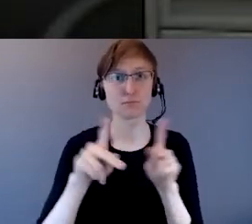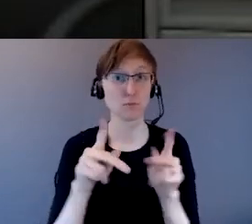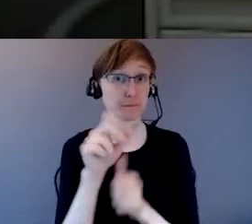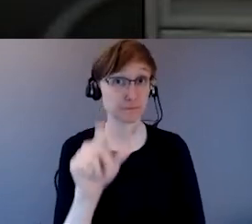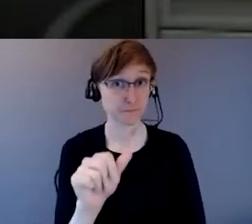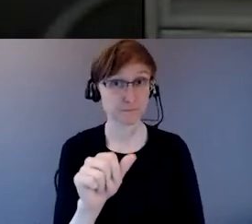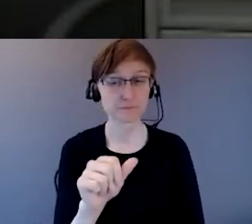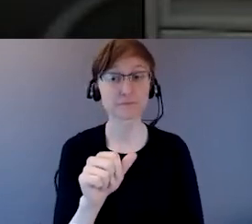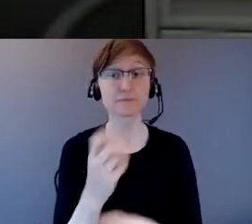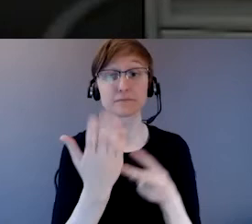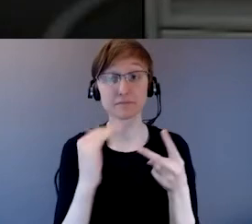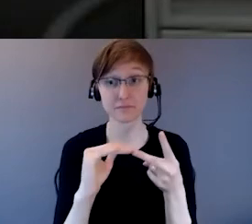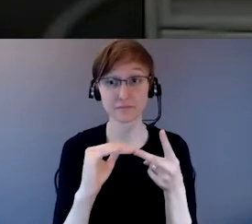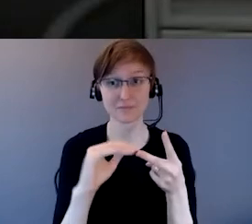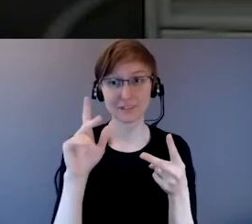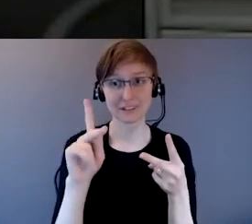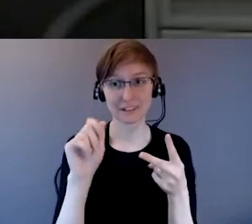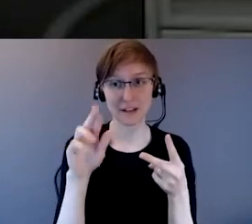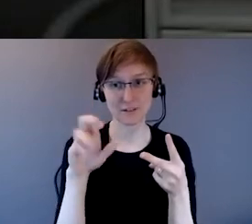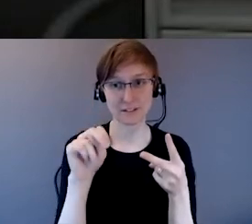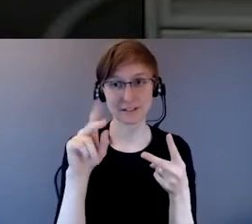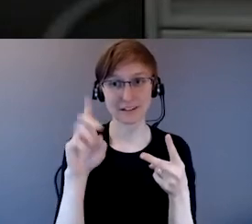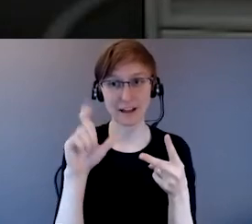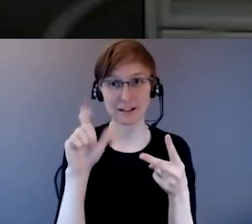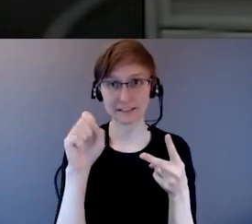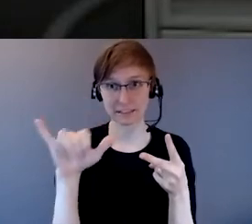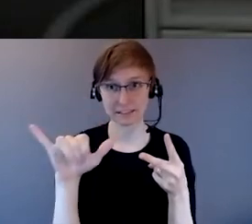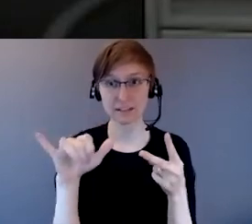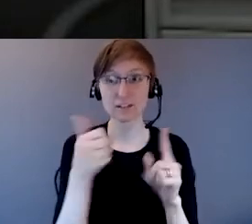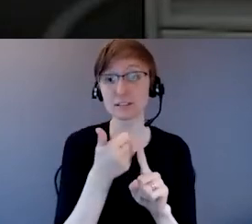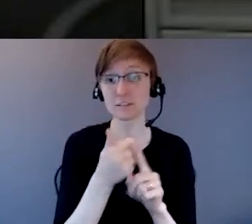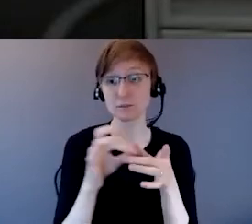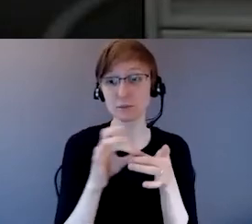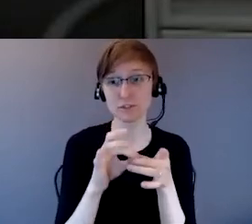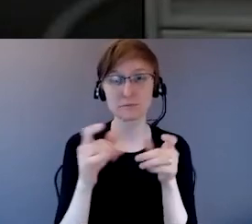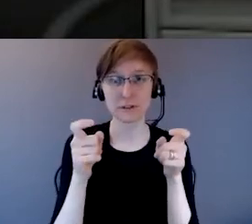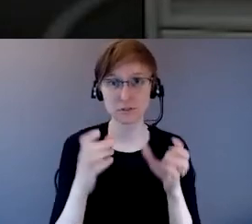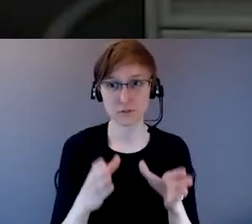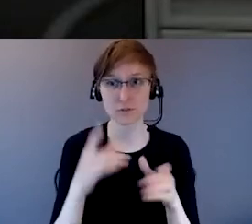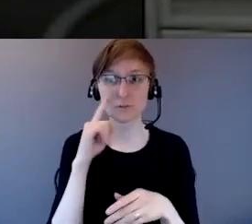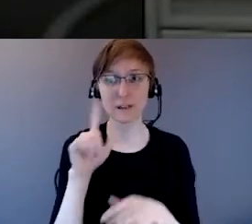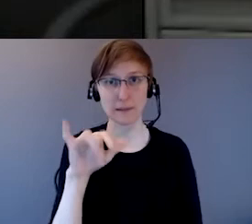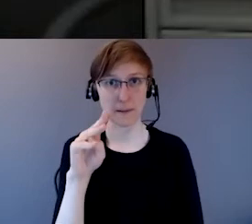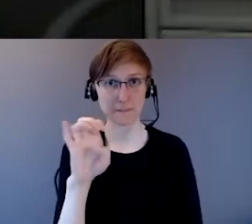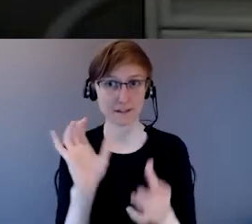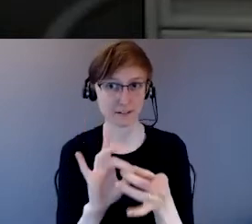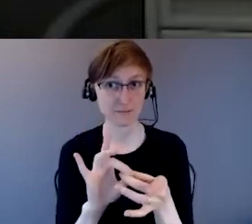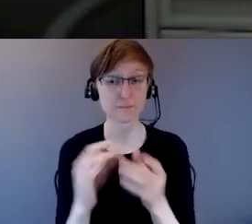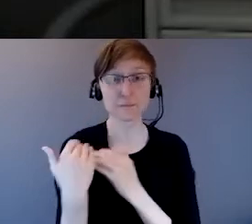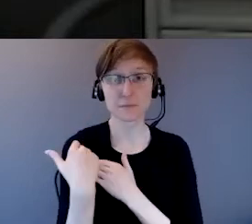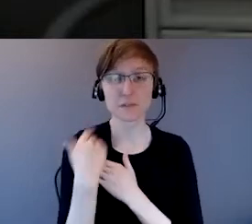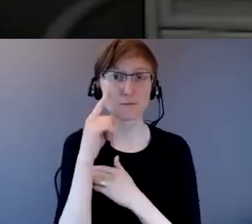panelist is Kelsey, Relationship Manager at Lime Connect. At Lime Connect, Karen is responsible for managing and building corporate